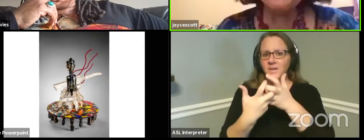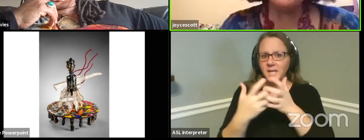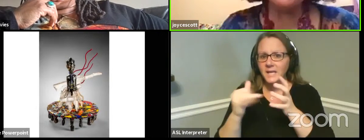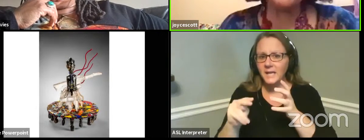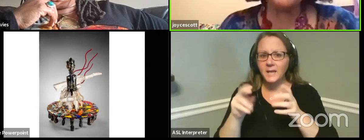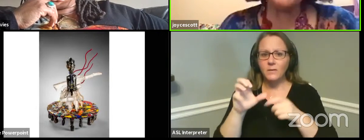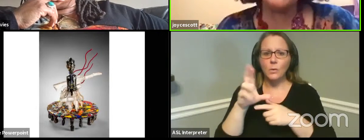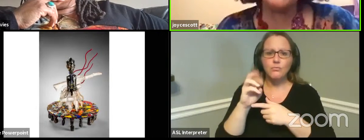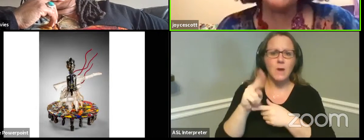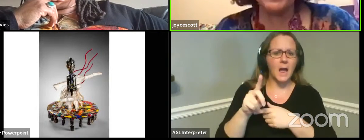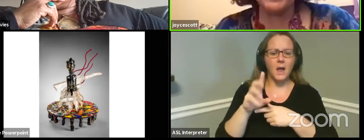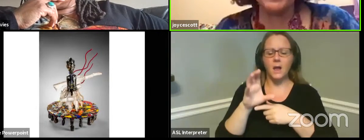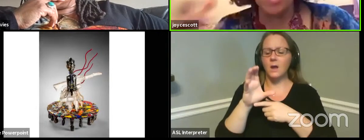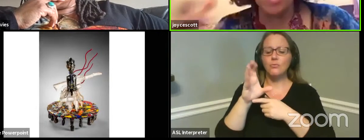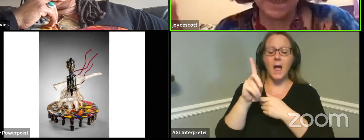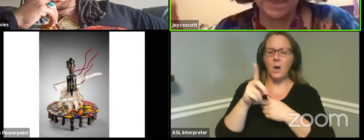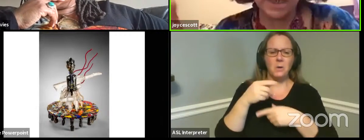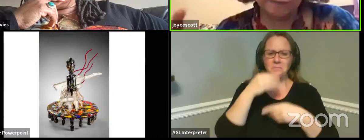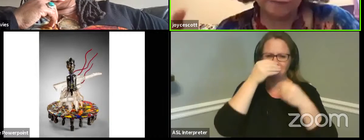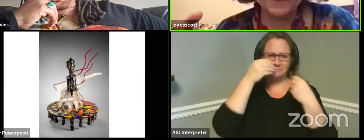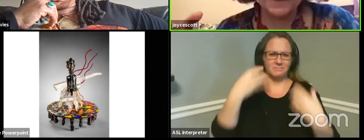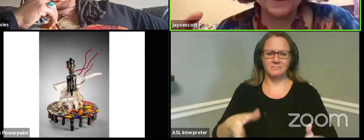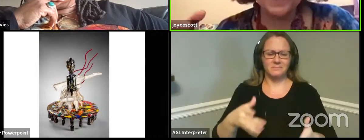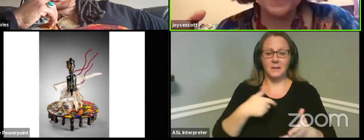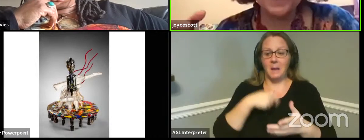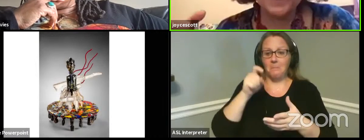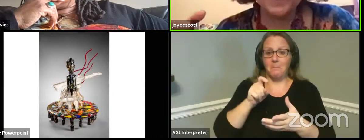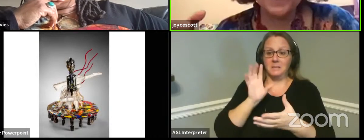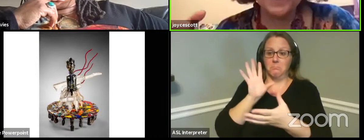not interested in being one of.